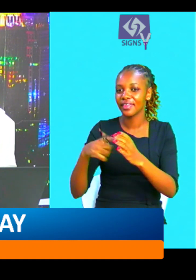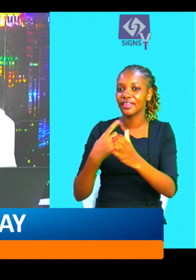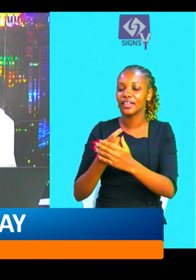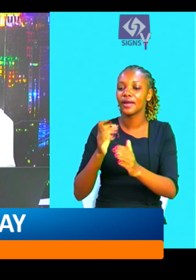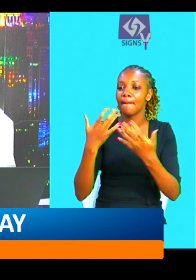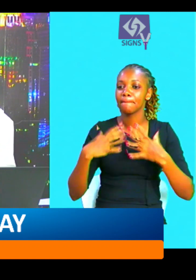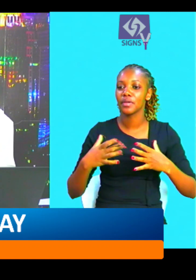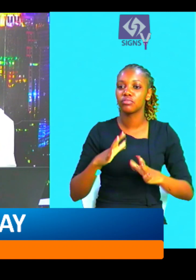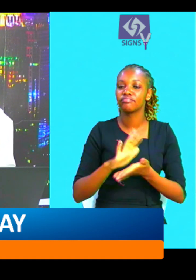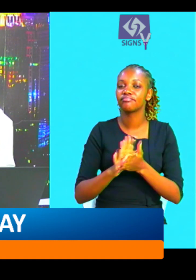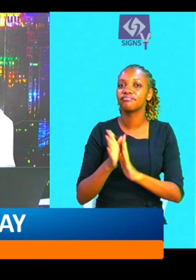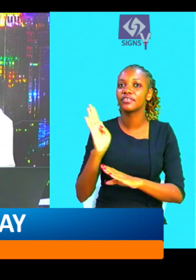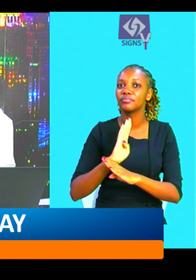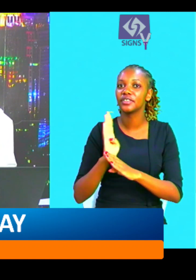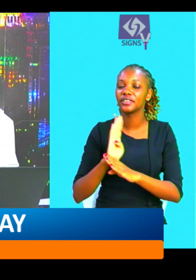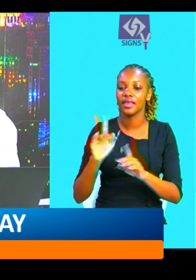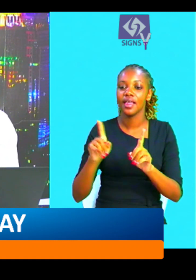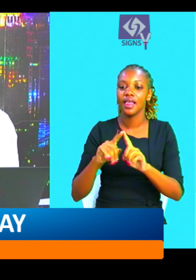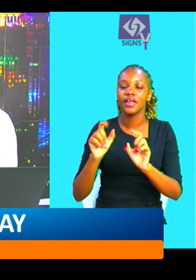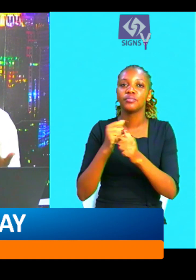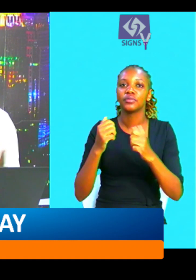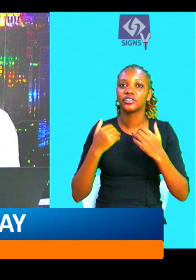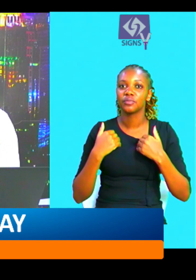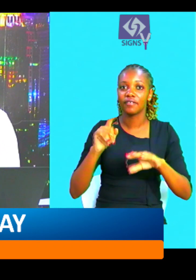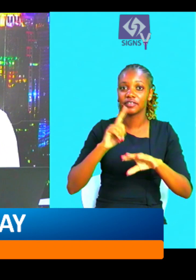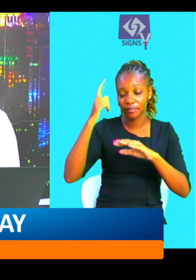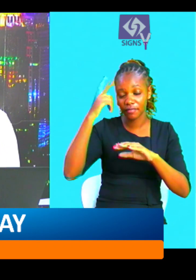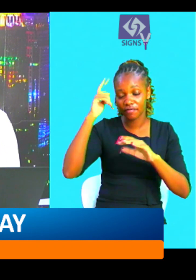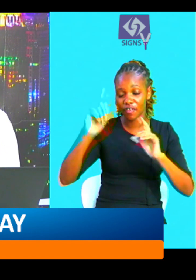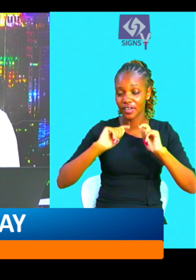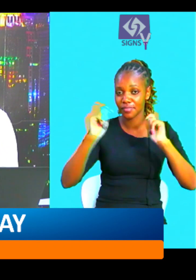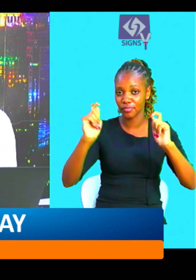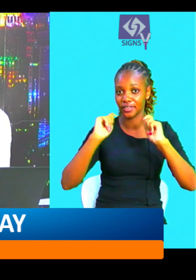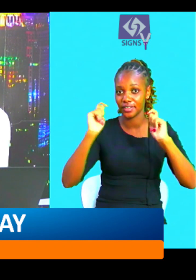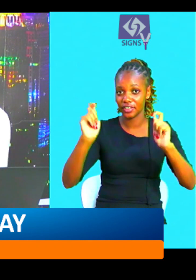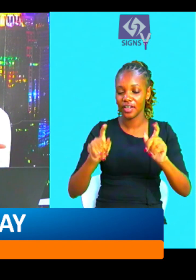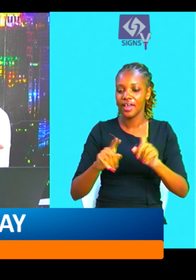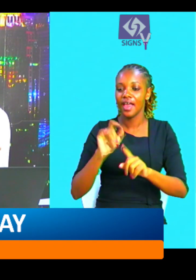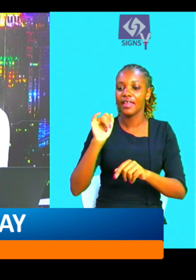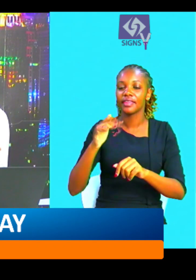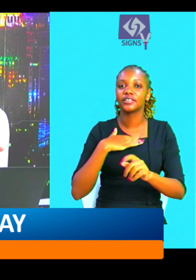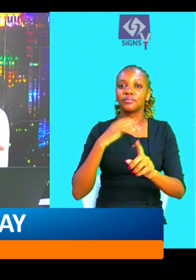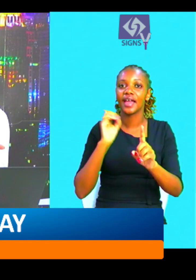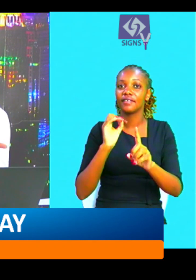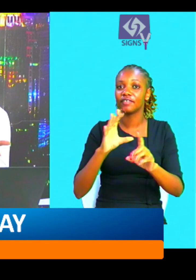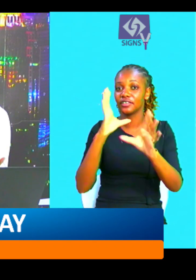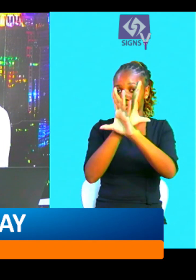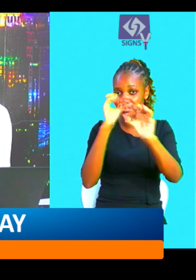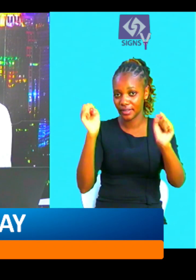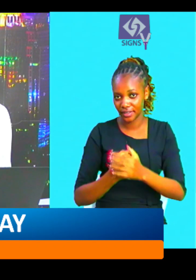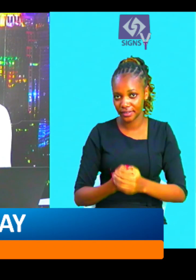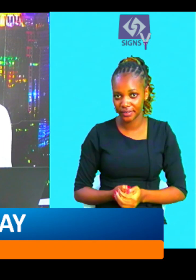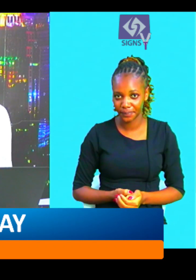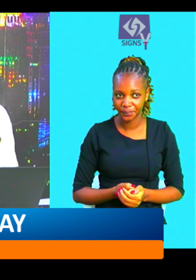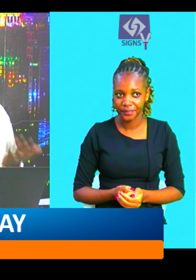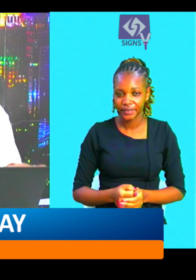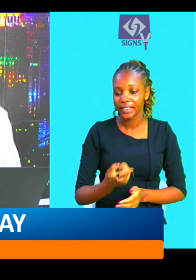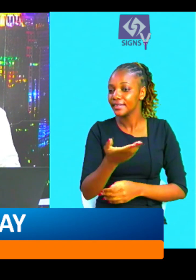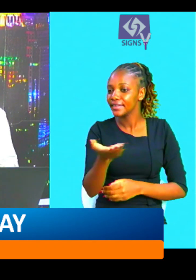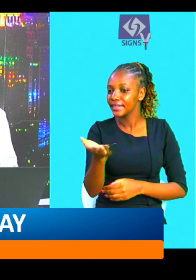Okay. When he comes back, he need at least 1 week to rest. Yeah. So you know, right now he won't cause